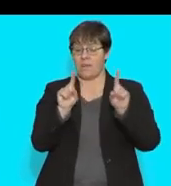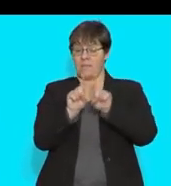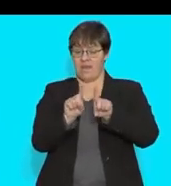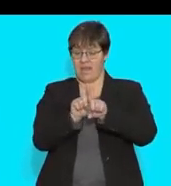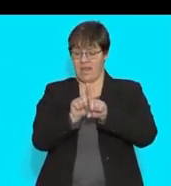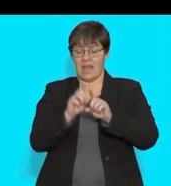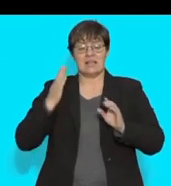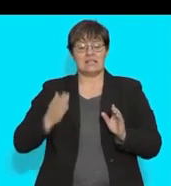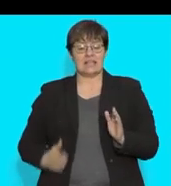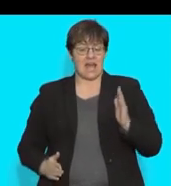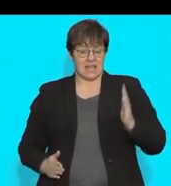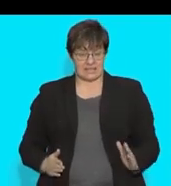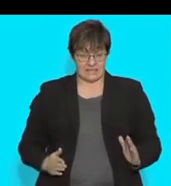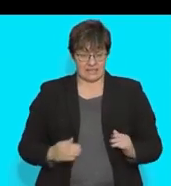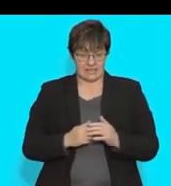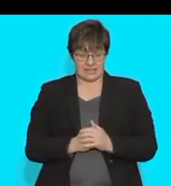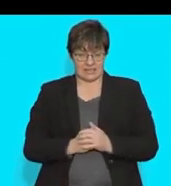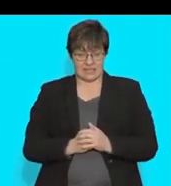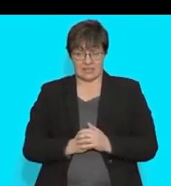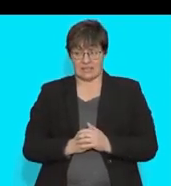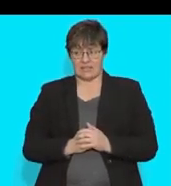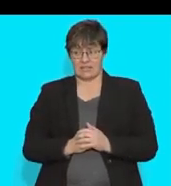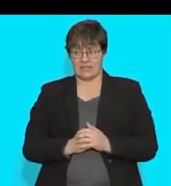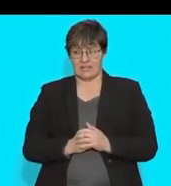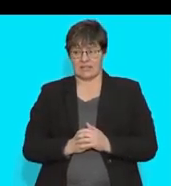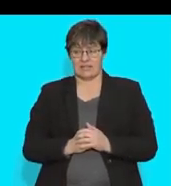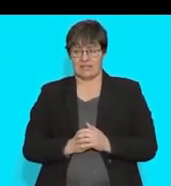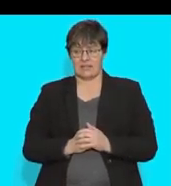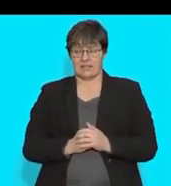pair of sides